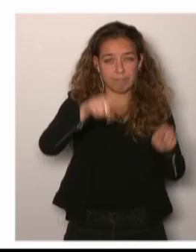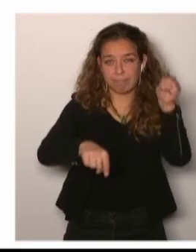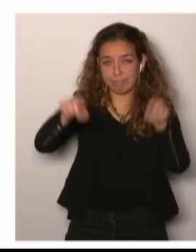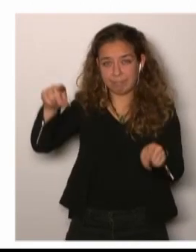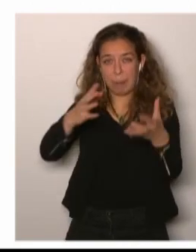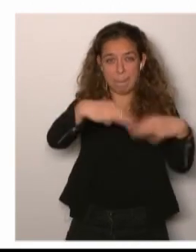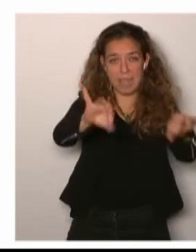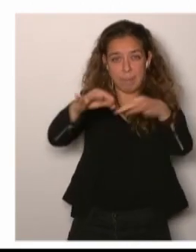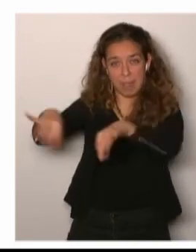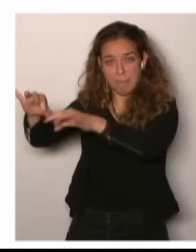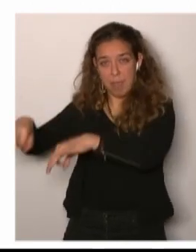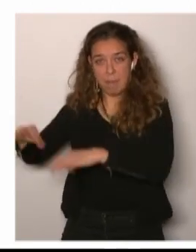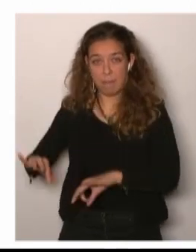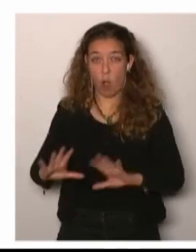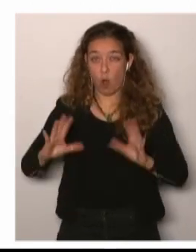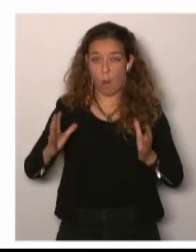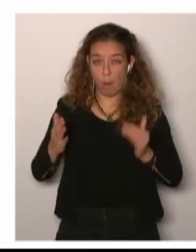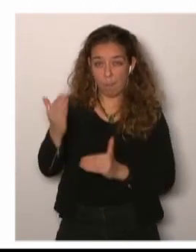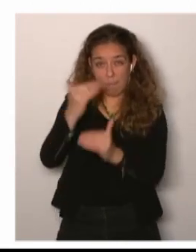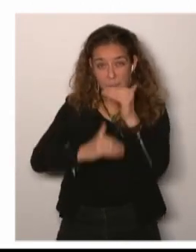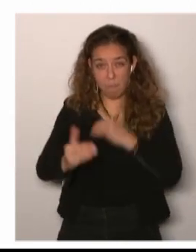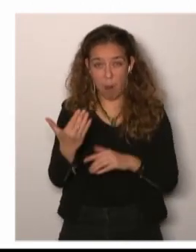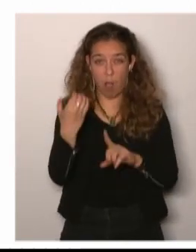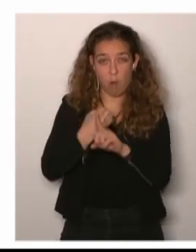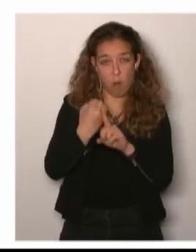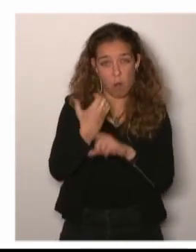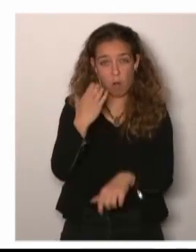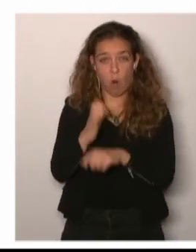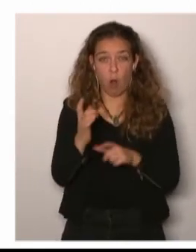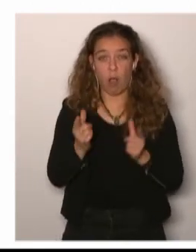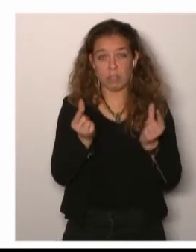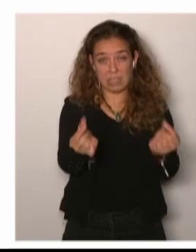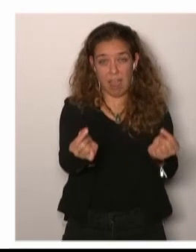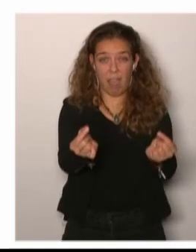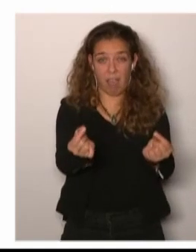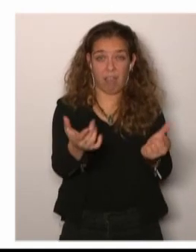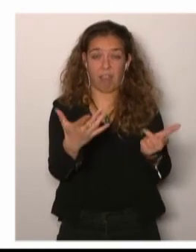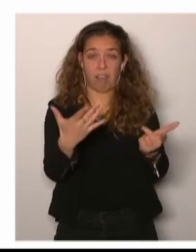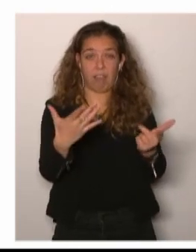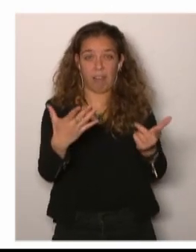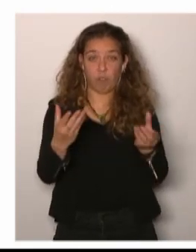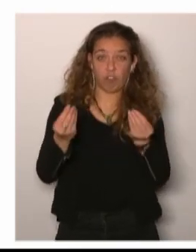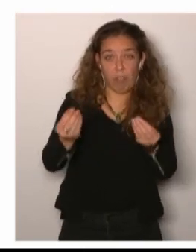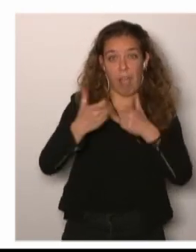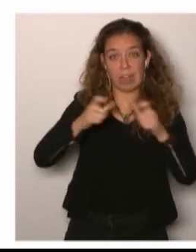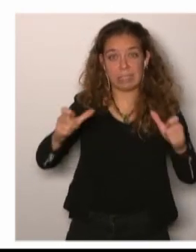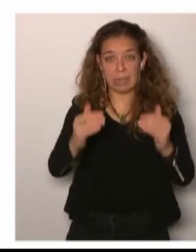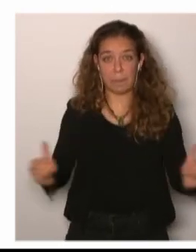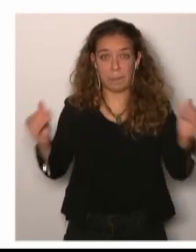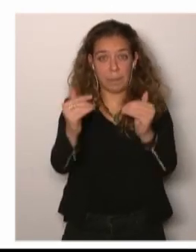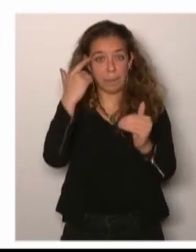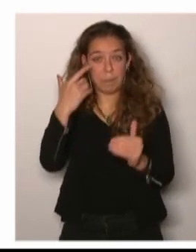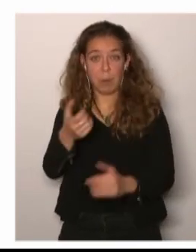of innovative medicines, but also the access to medicines, I would say? And the last part of the plan, which is, I